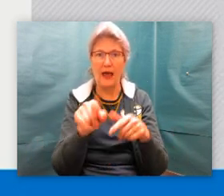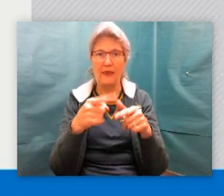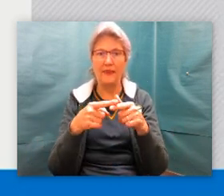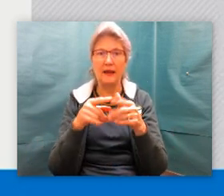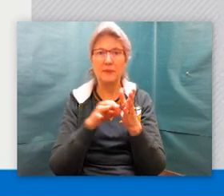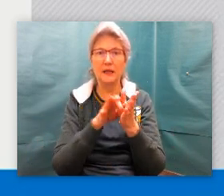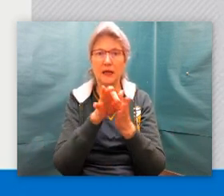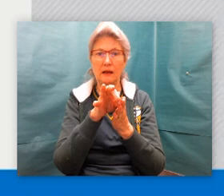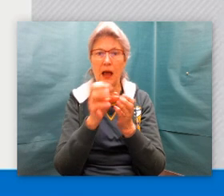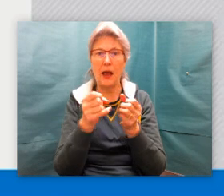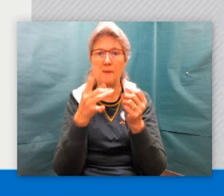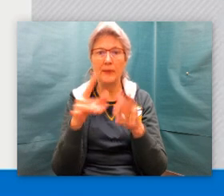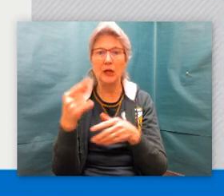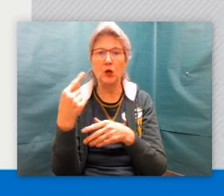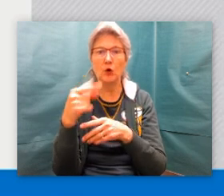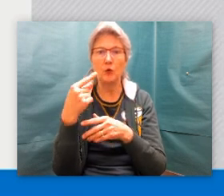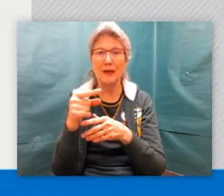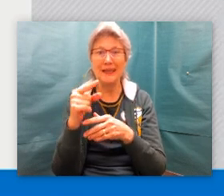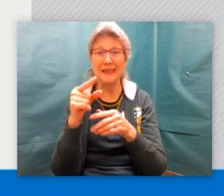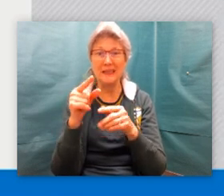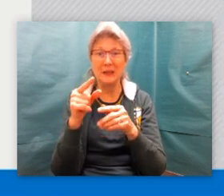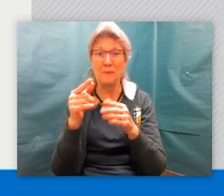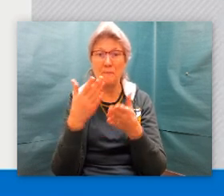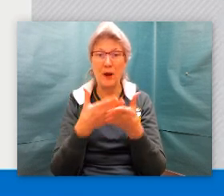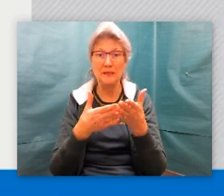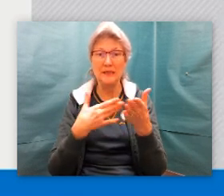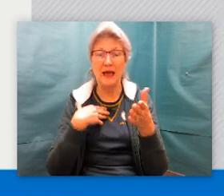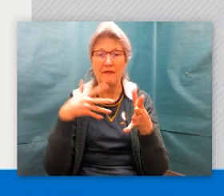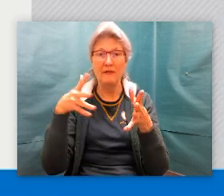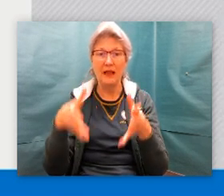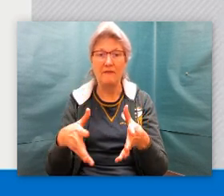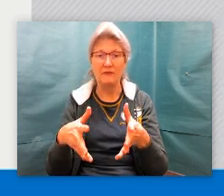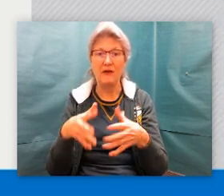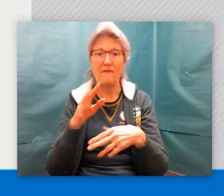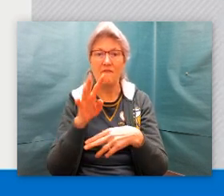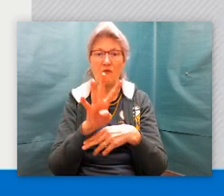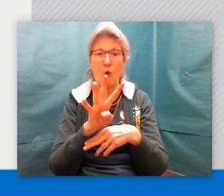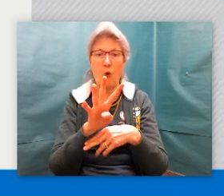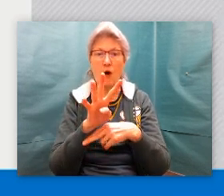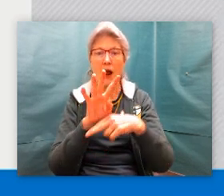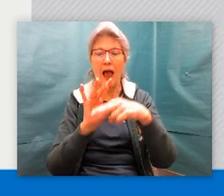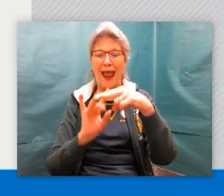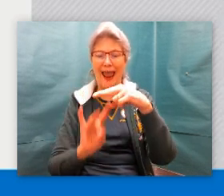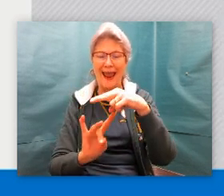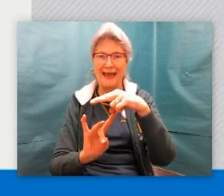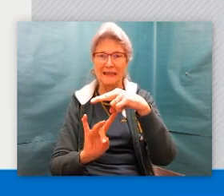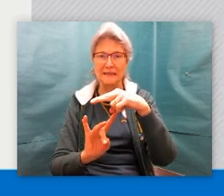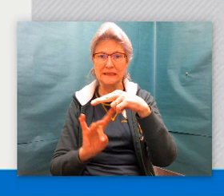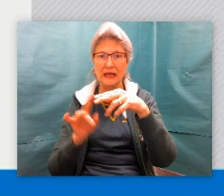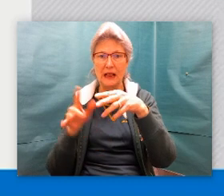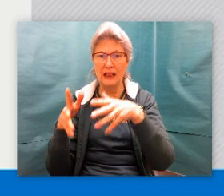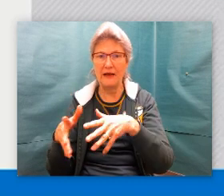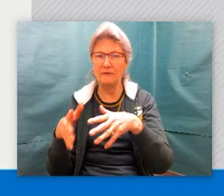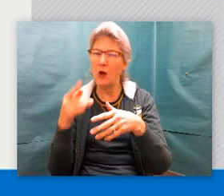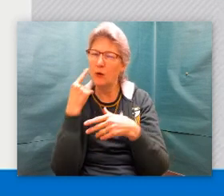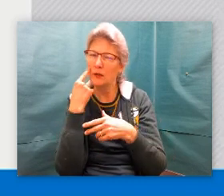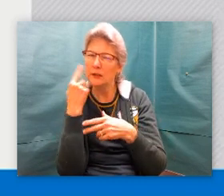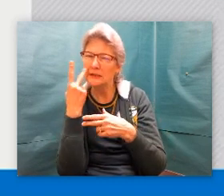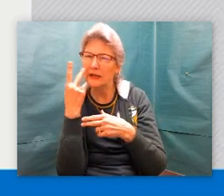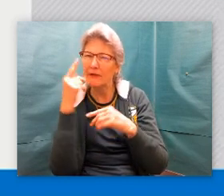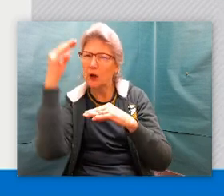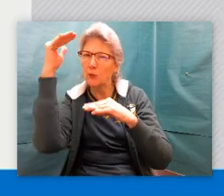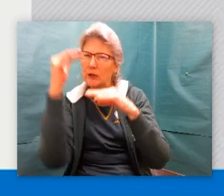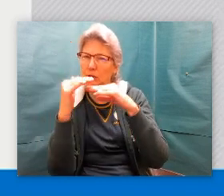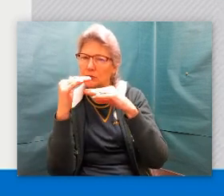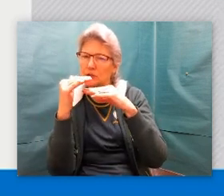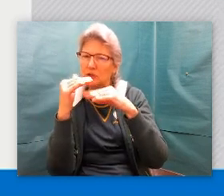I'm going to count up how many green spots I have left, and I have 4. That's 4 out of 8. And then I always want to look to see if I can